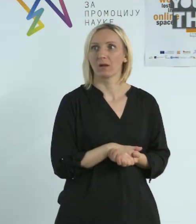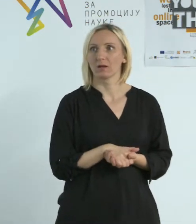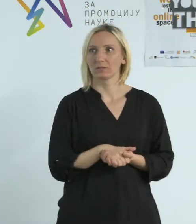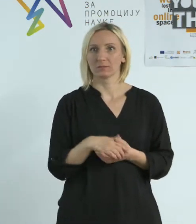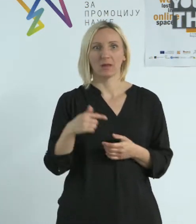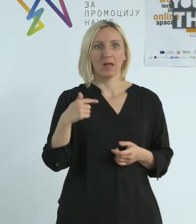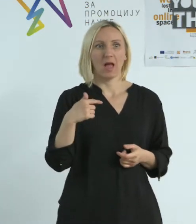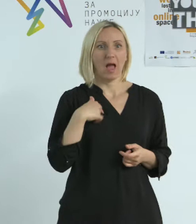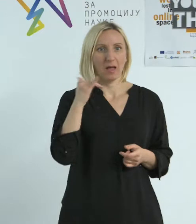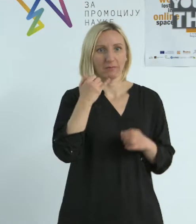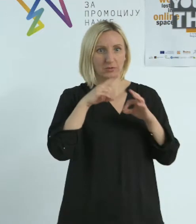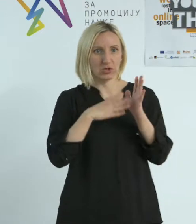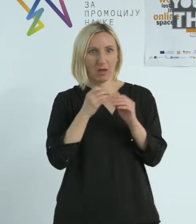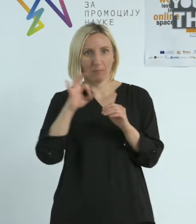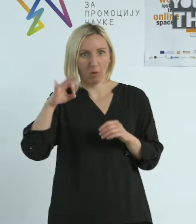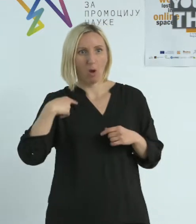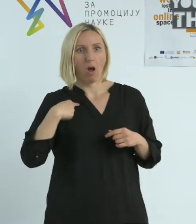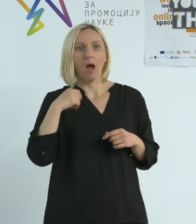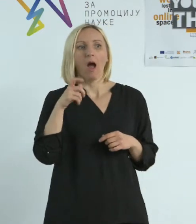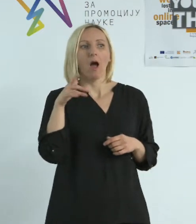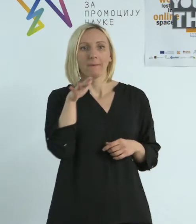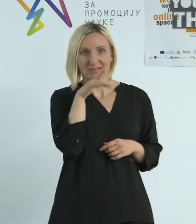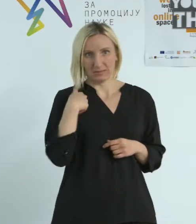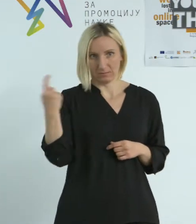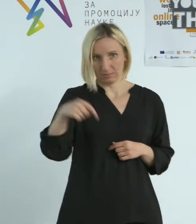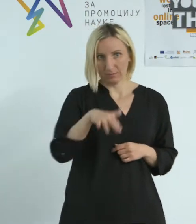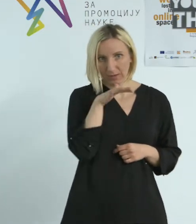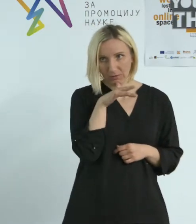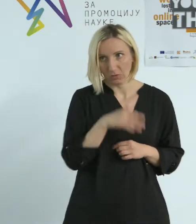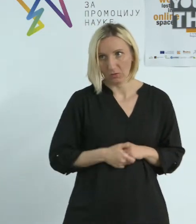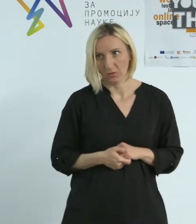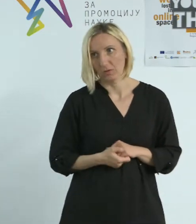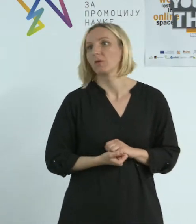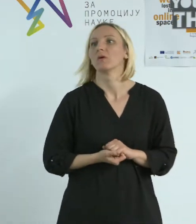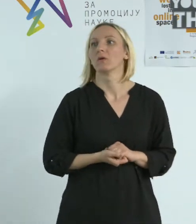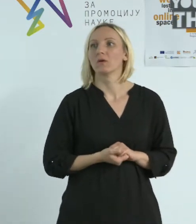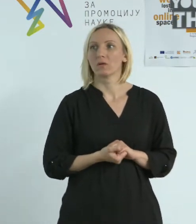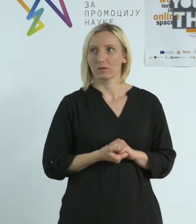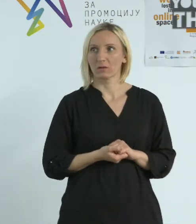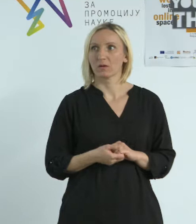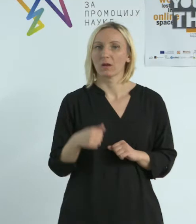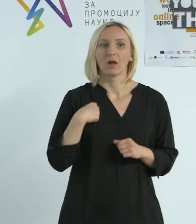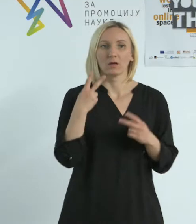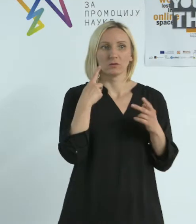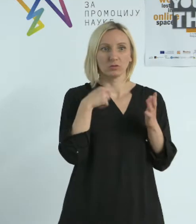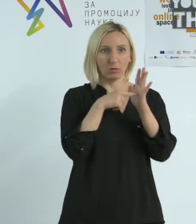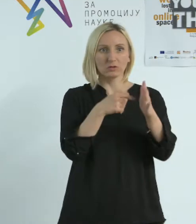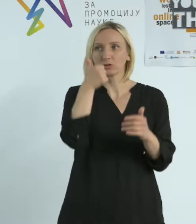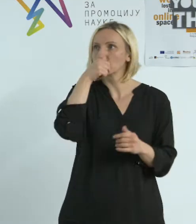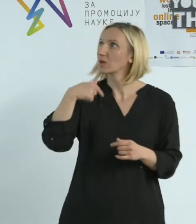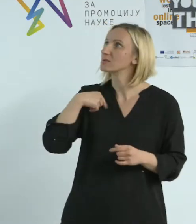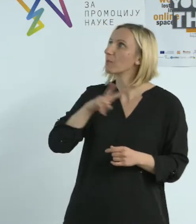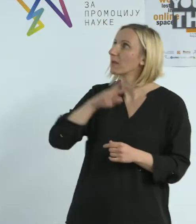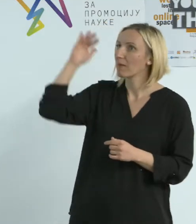I'm Jumbo, and I'm coming from Macedonia. I will represent some of new knowledges that we've got from the Moodle. Since Moodle